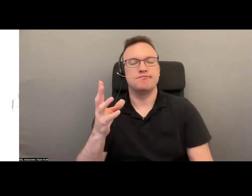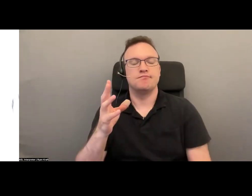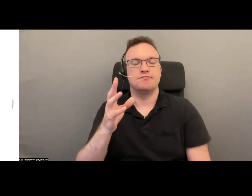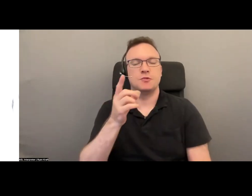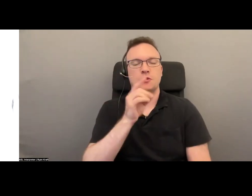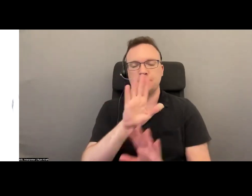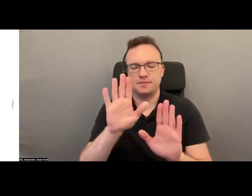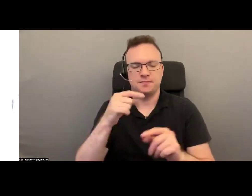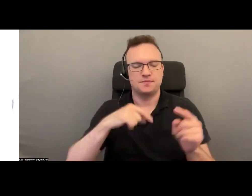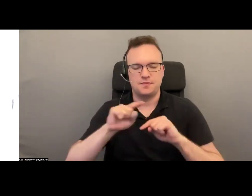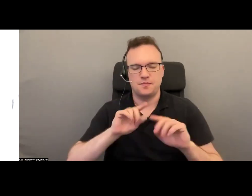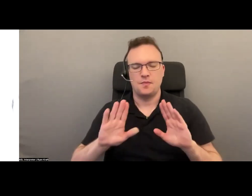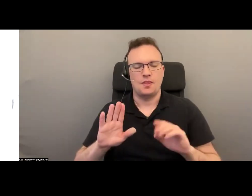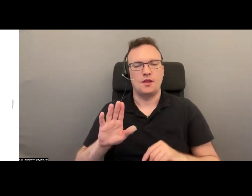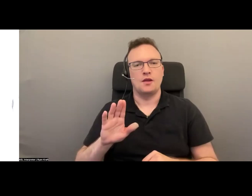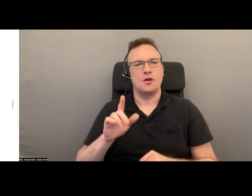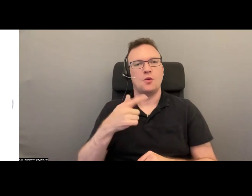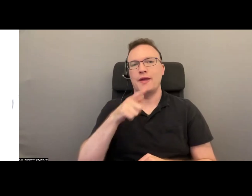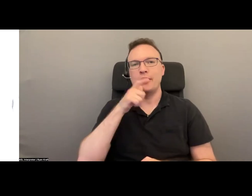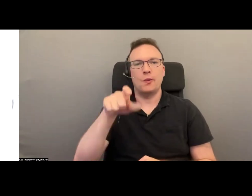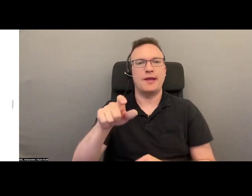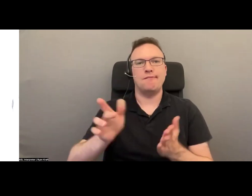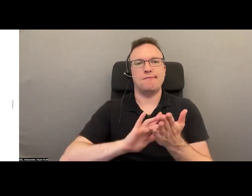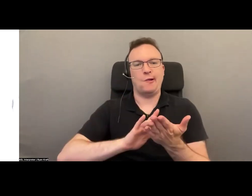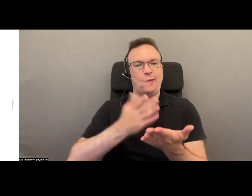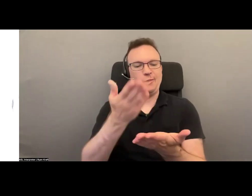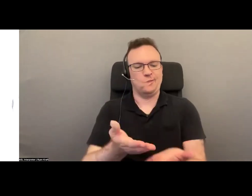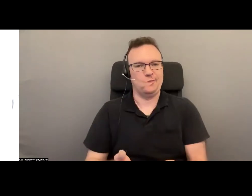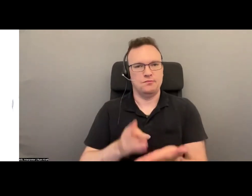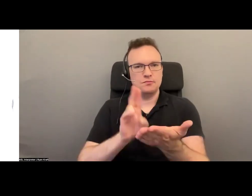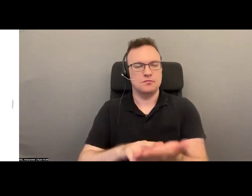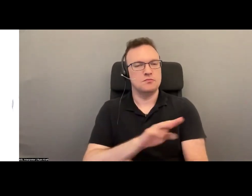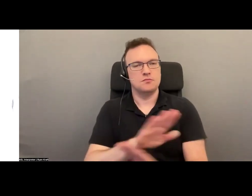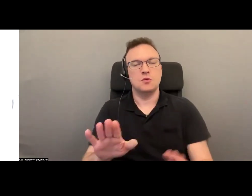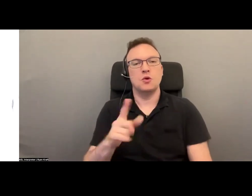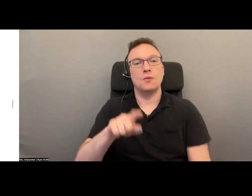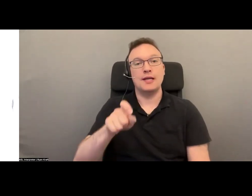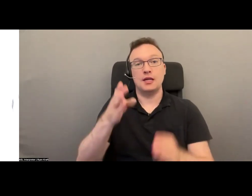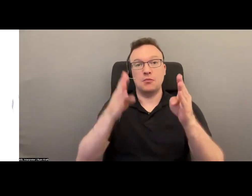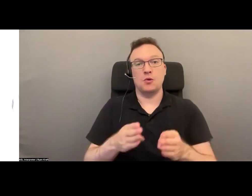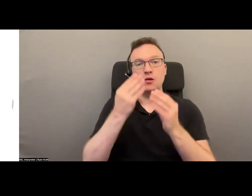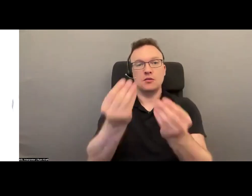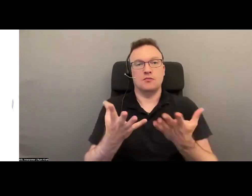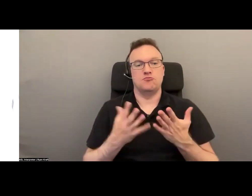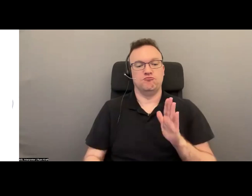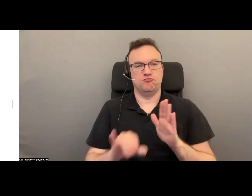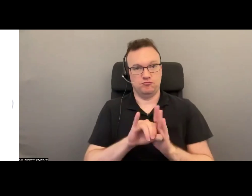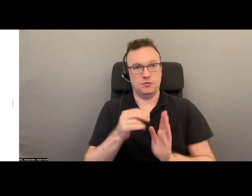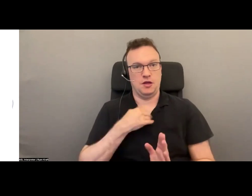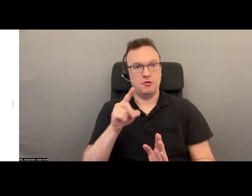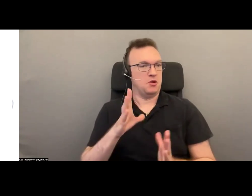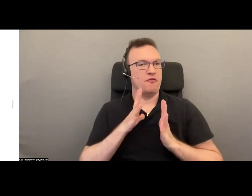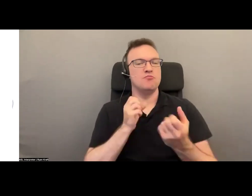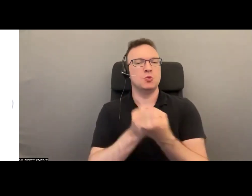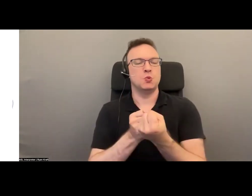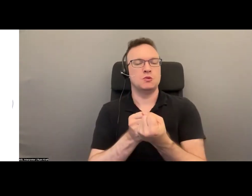we don't require a medical disclosure of disability. We only require self-disclosure. So we're here to support. It's a